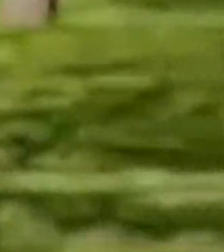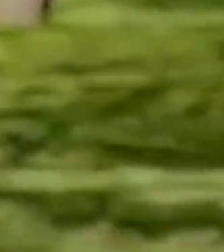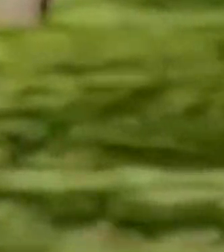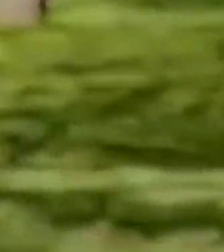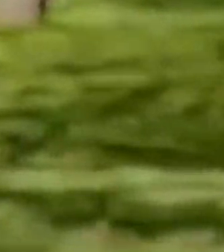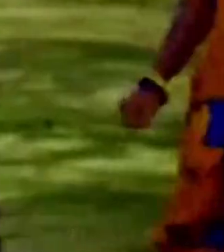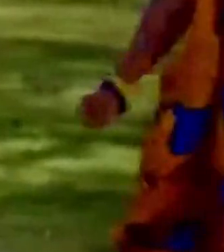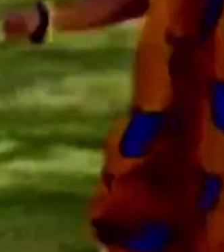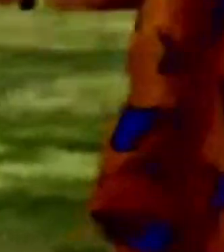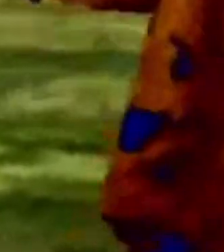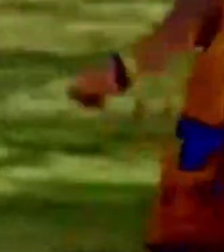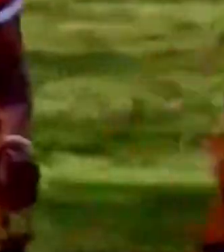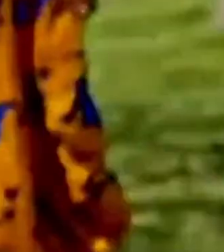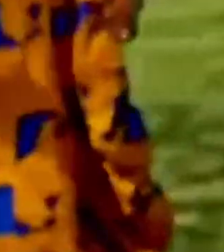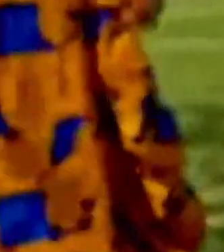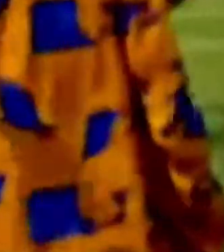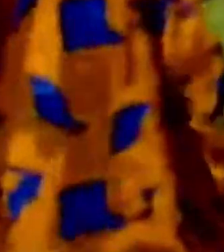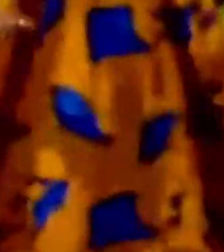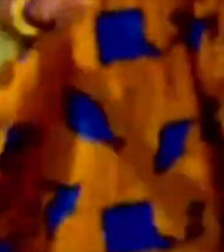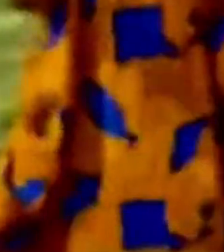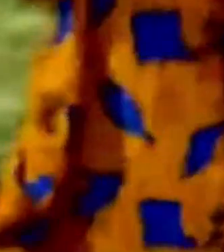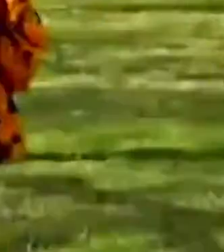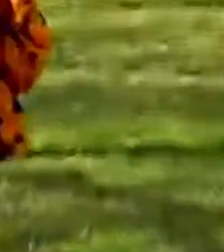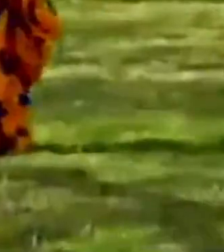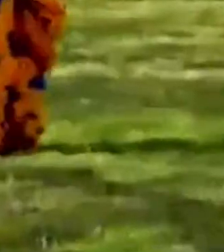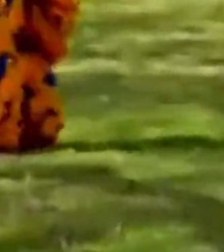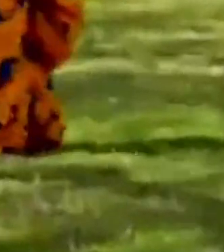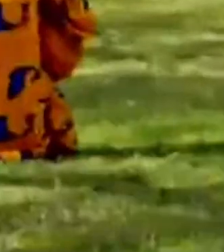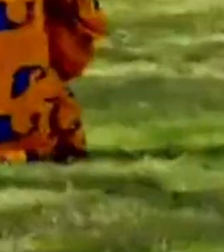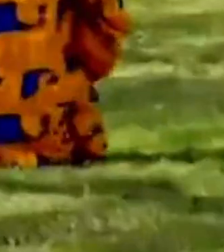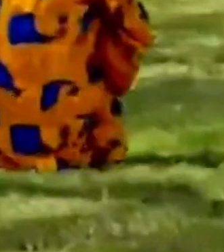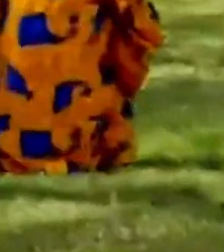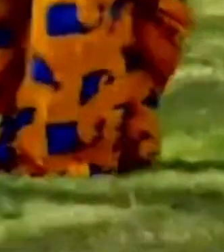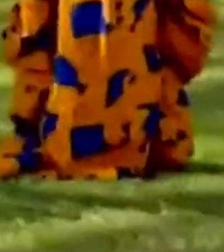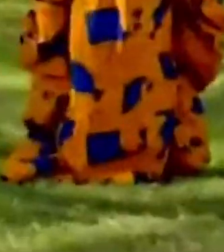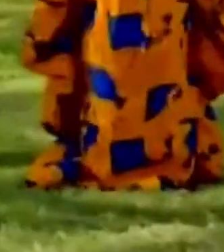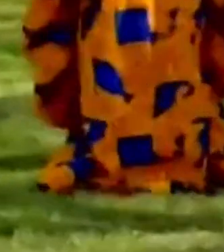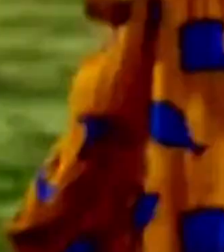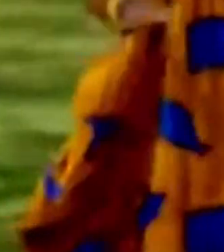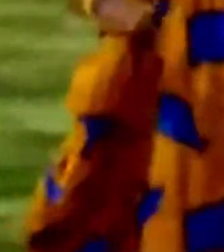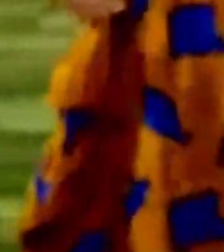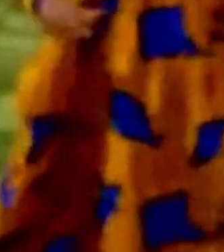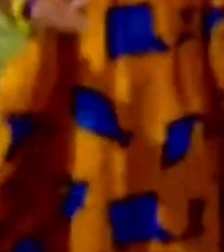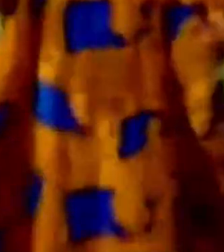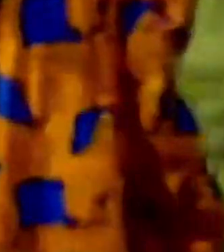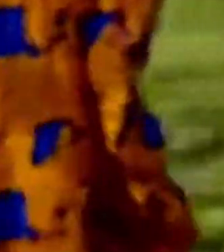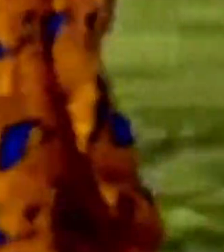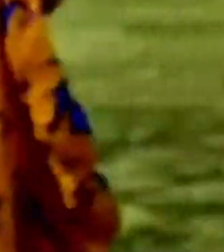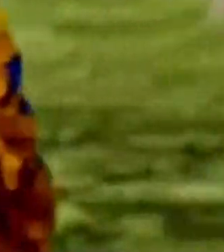Kulipe kweniyenda poverty nayo back to the sender ponse popoka Yesu wamenda